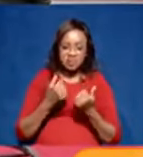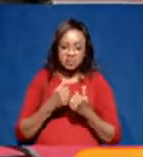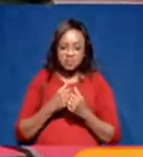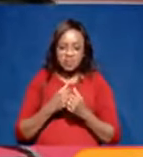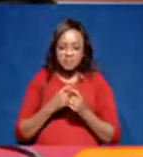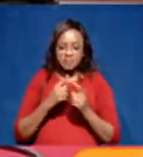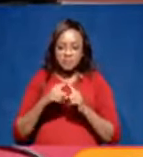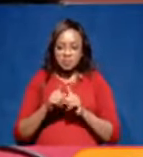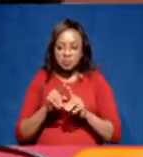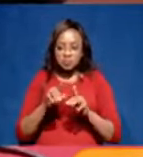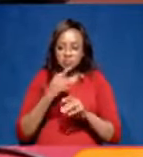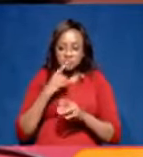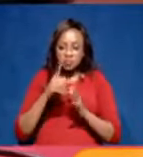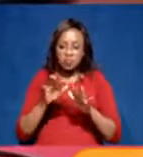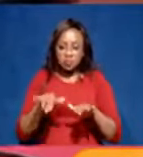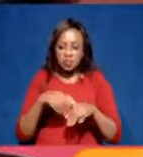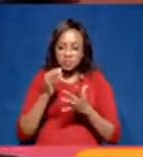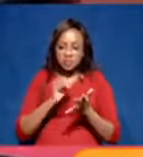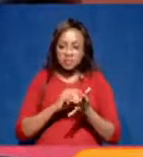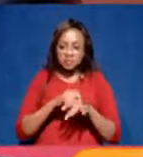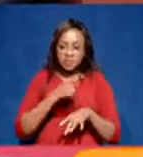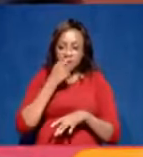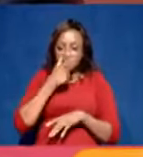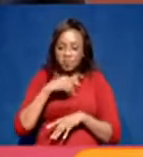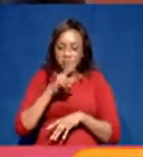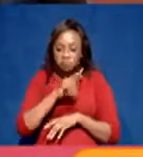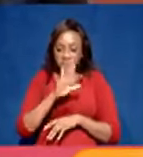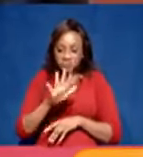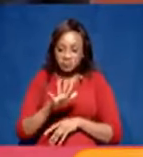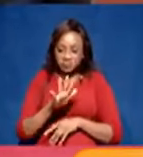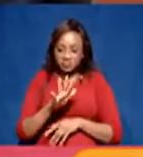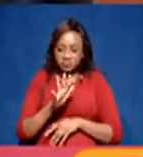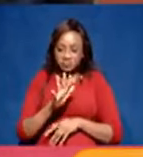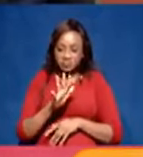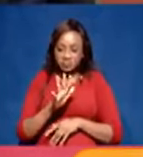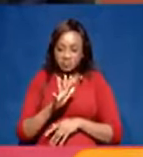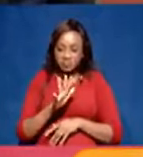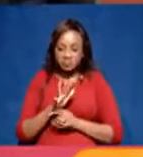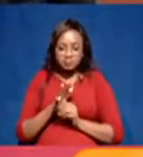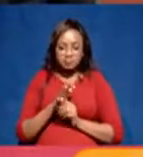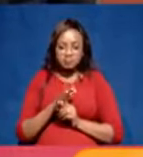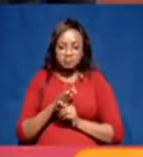that they have to wait until they are 25, by which time it's assumed that they have finished schooling.